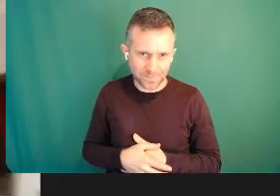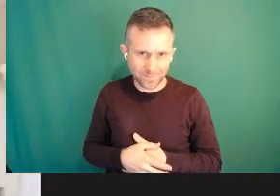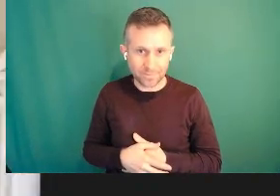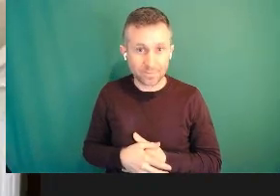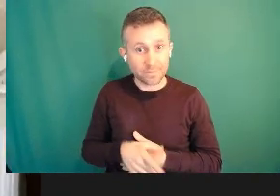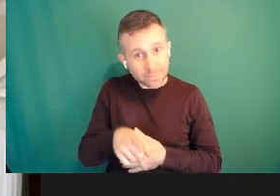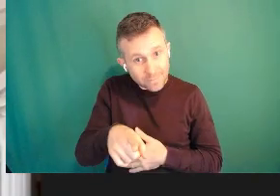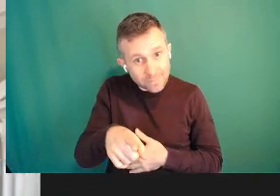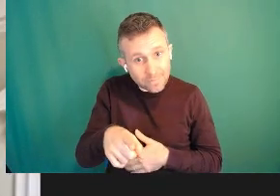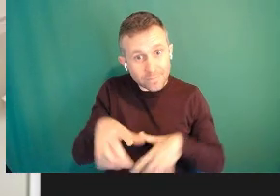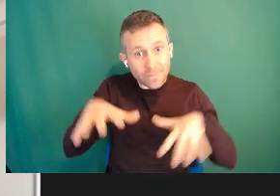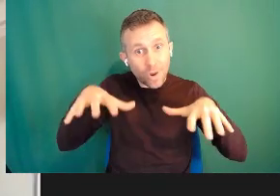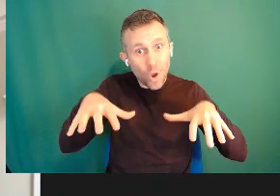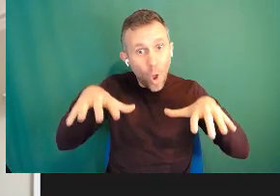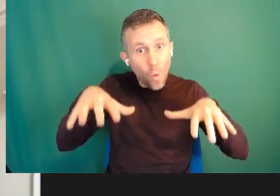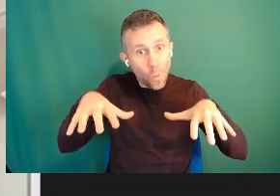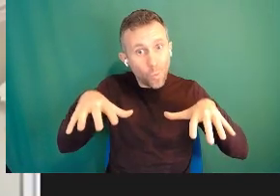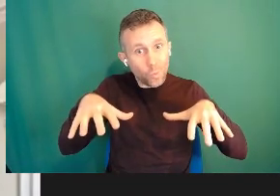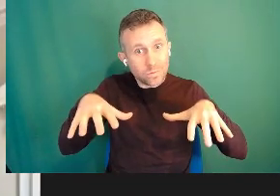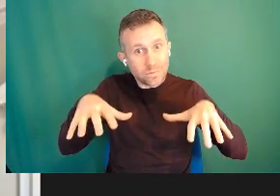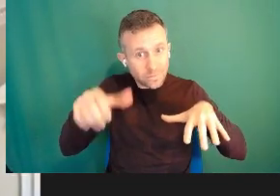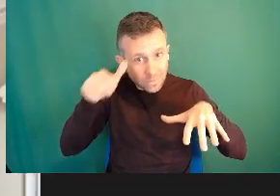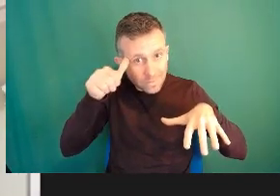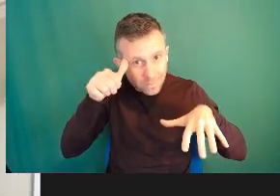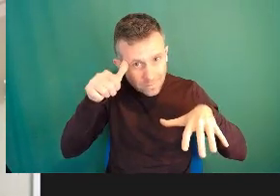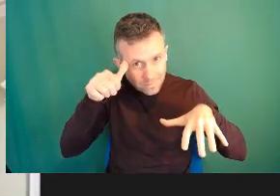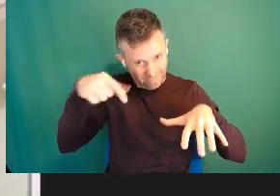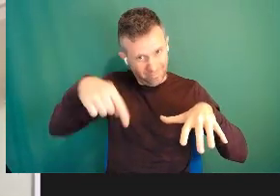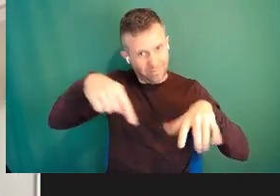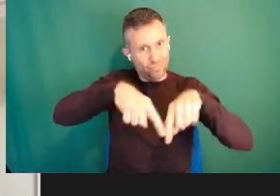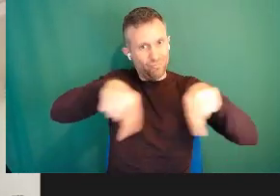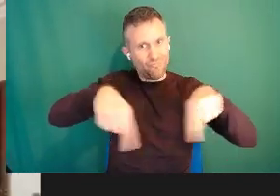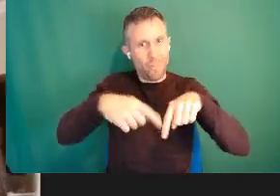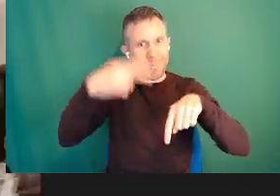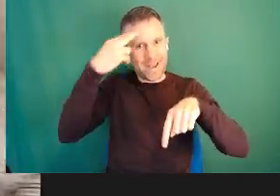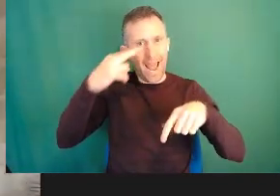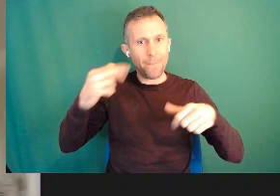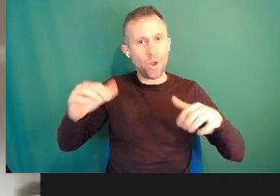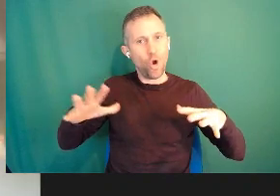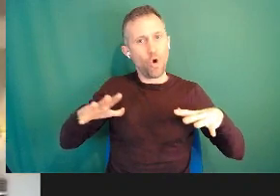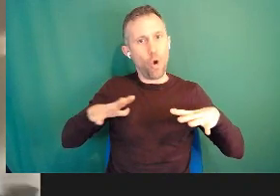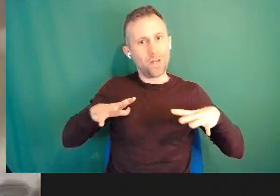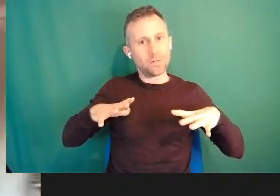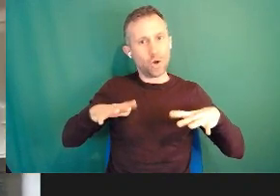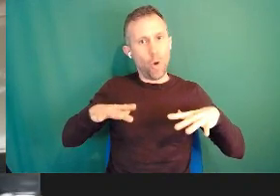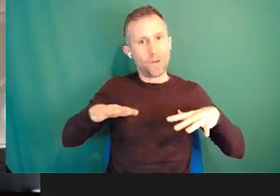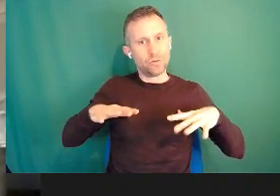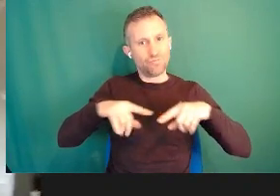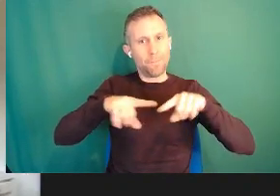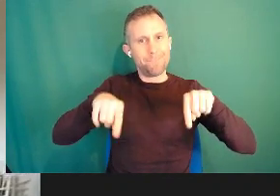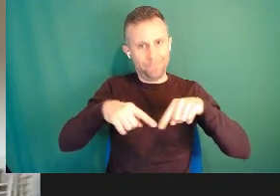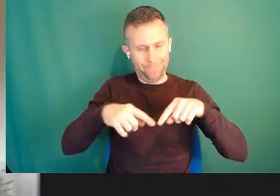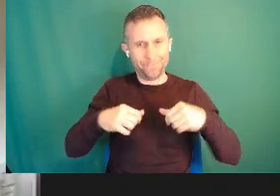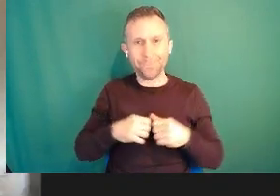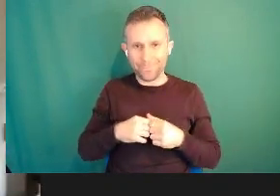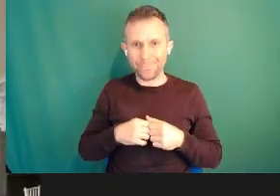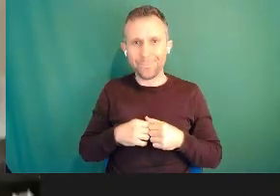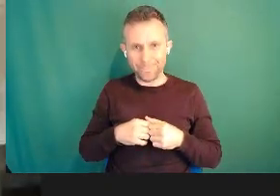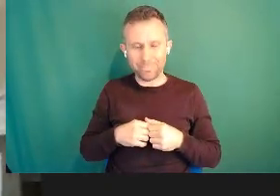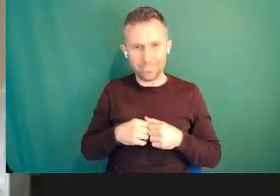room. And they put in a big wood panelled wall on this side, and they also build other sets in